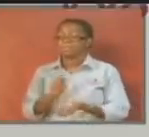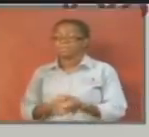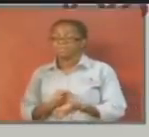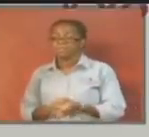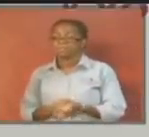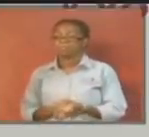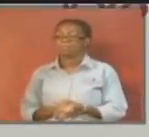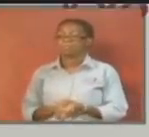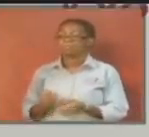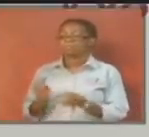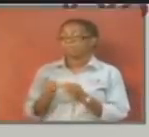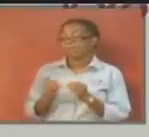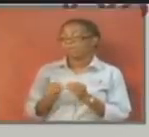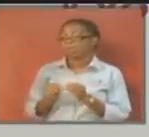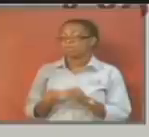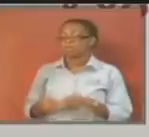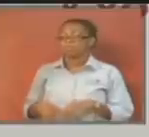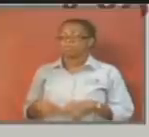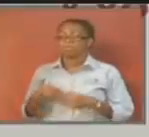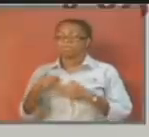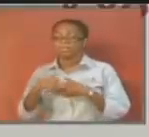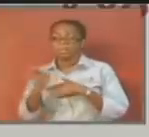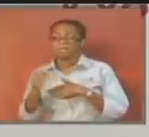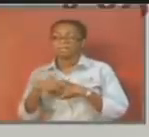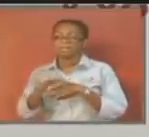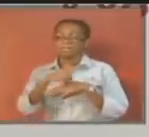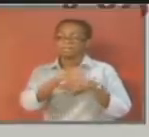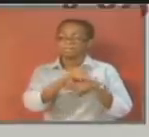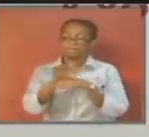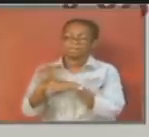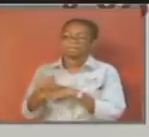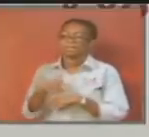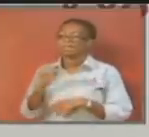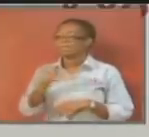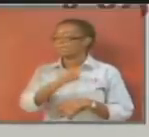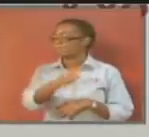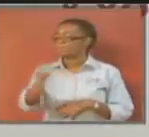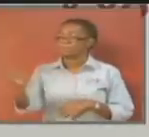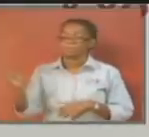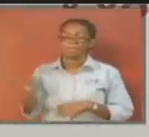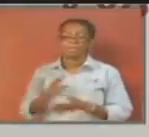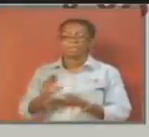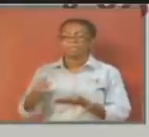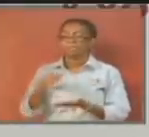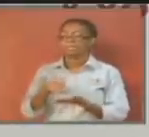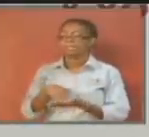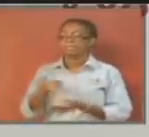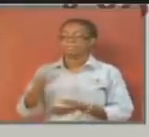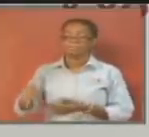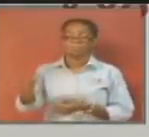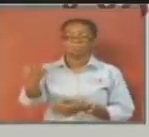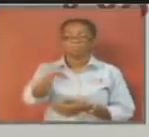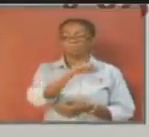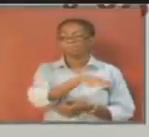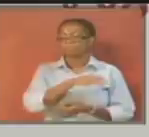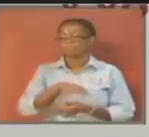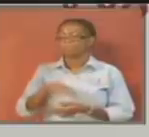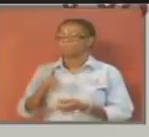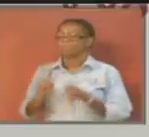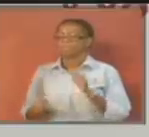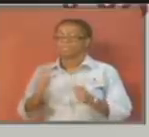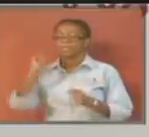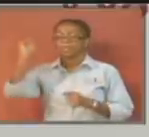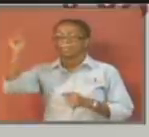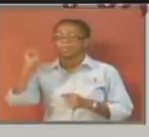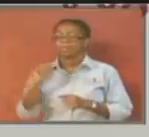human resource that can be used in the mass vaccination sites. The other issue raised, I believe, is that